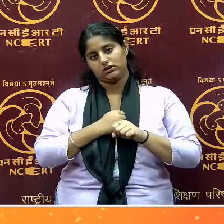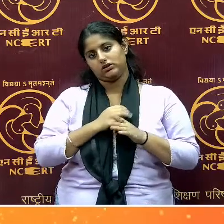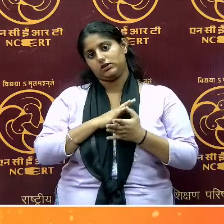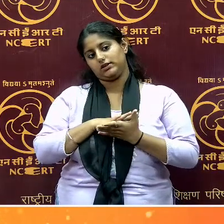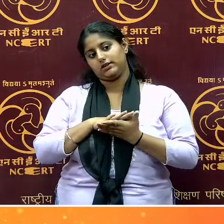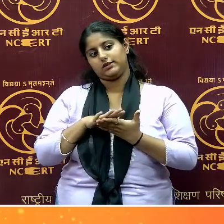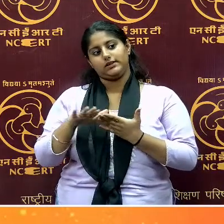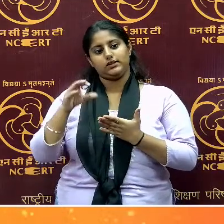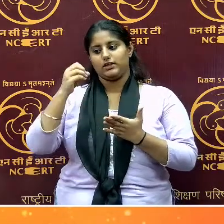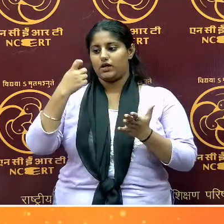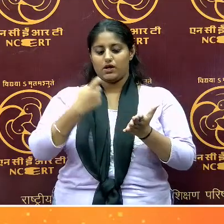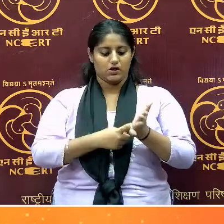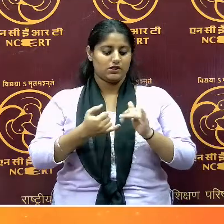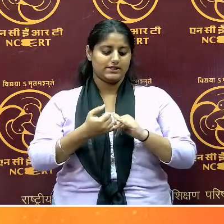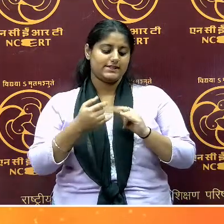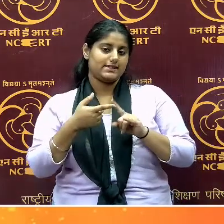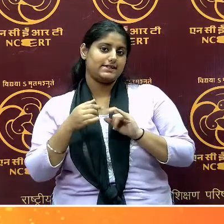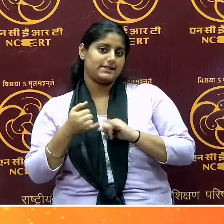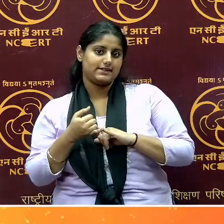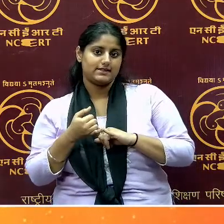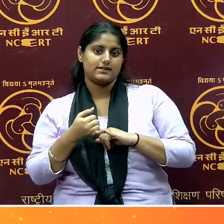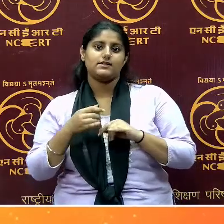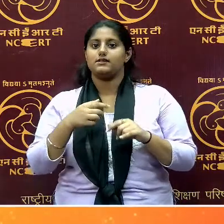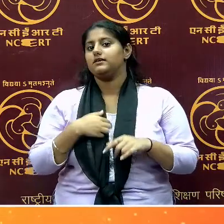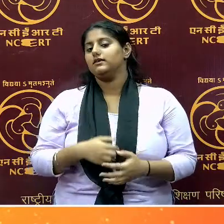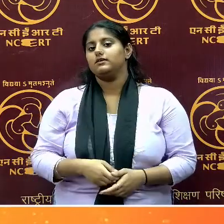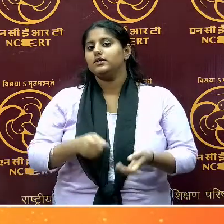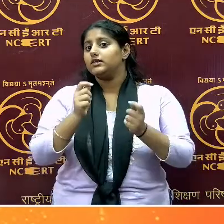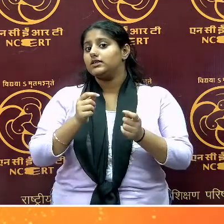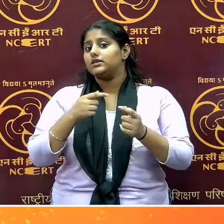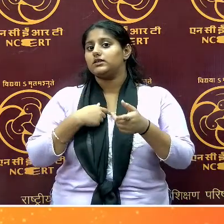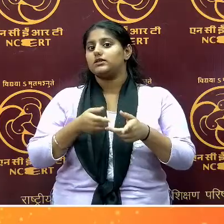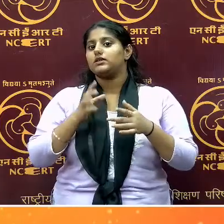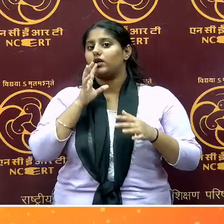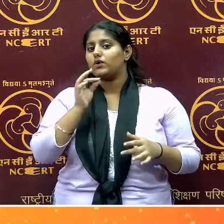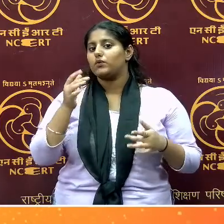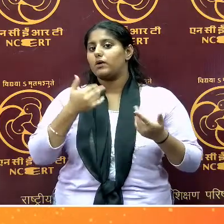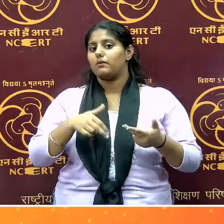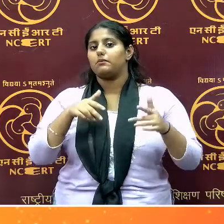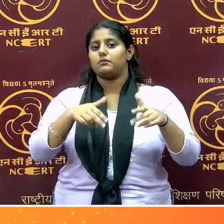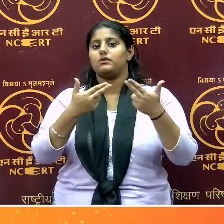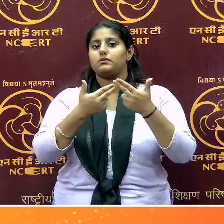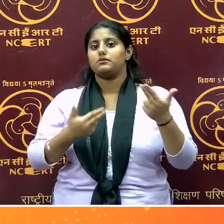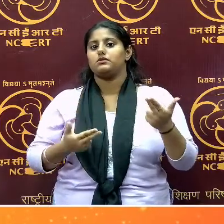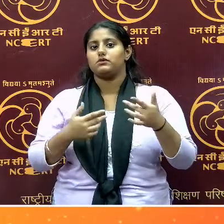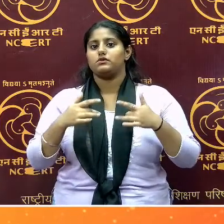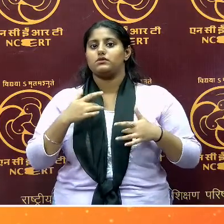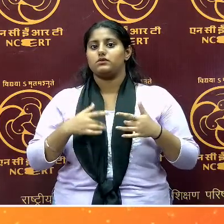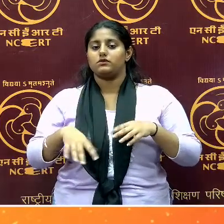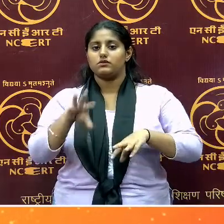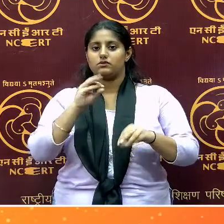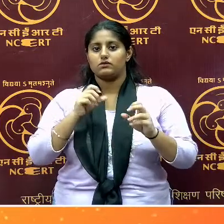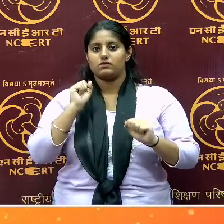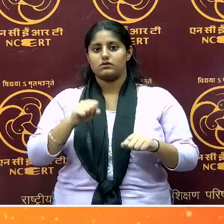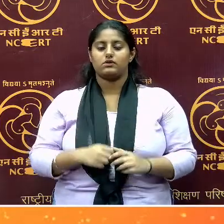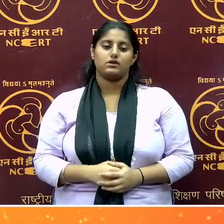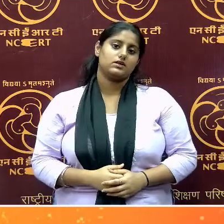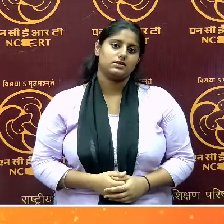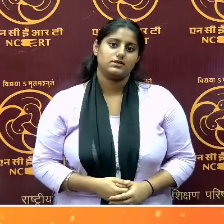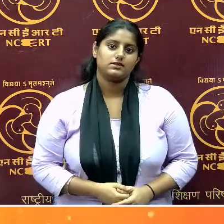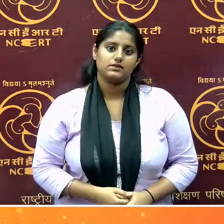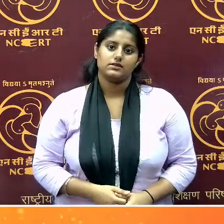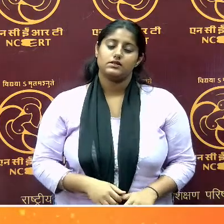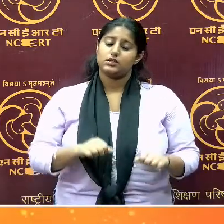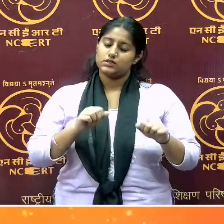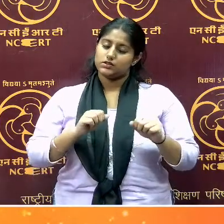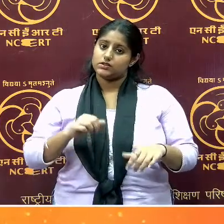beautiful story. Okay. Yes. So it is going to be very interesting. So, ma'am, shall Yes. we proceed towards story now? Yes. Okay. Story is